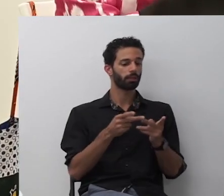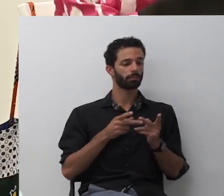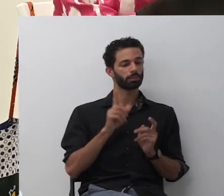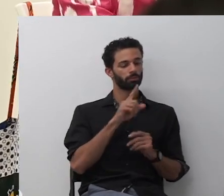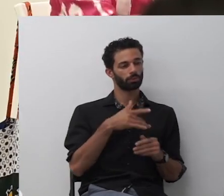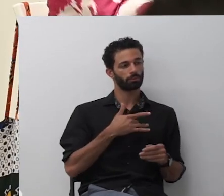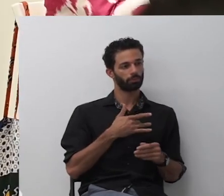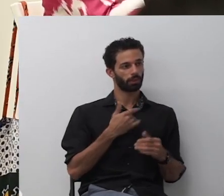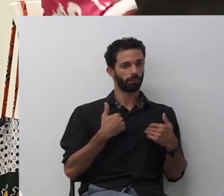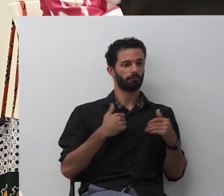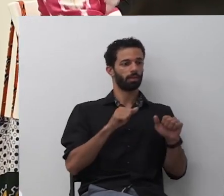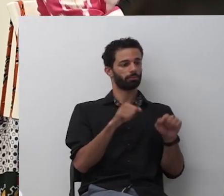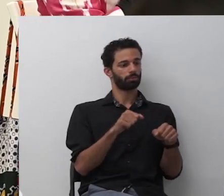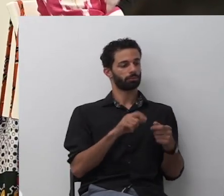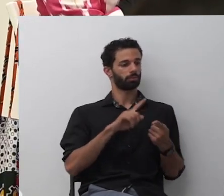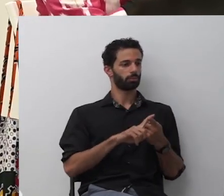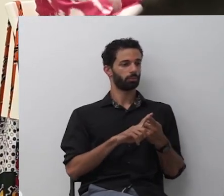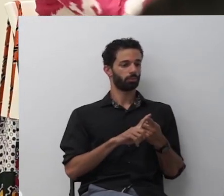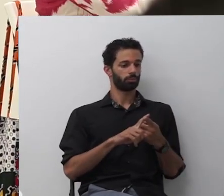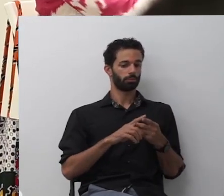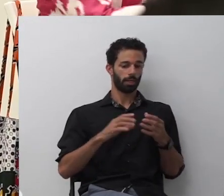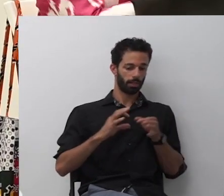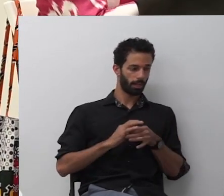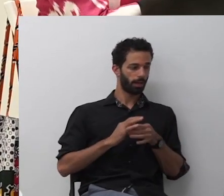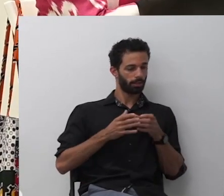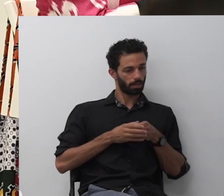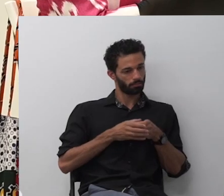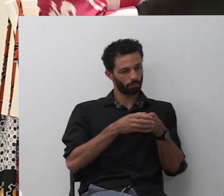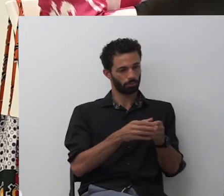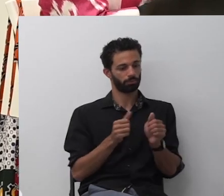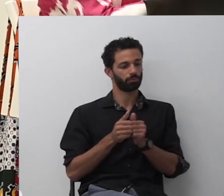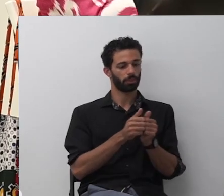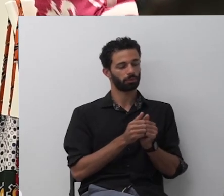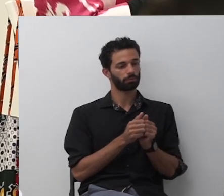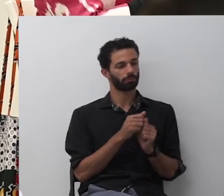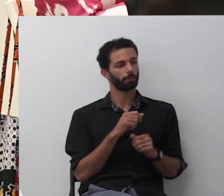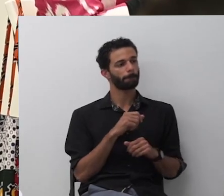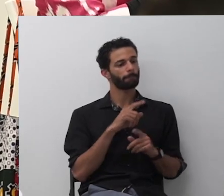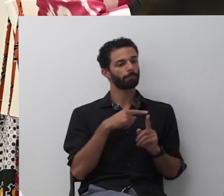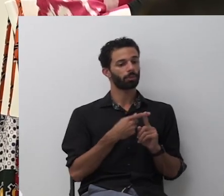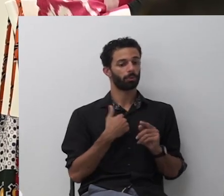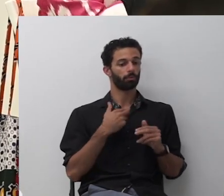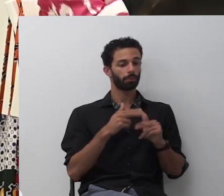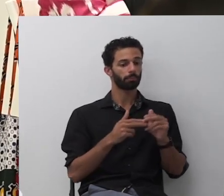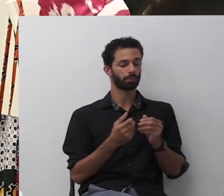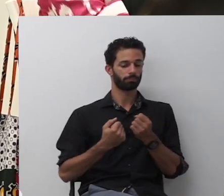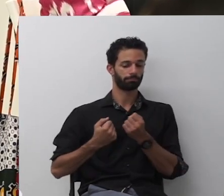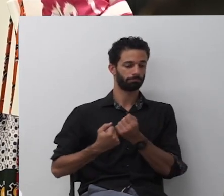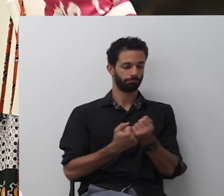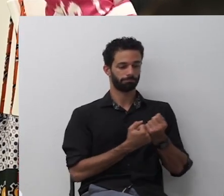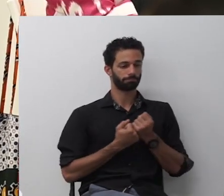to connect and move together. So when we move out of silos and build connections and solidarity, then